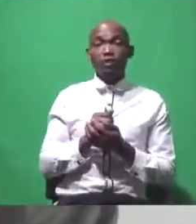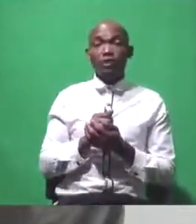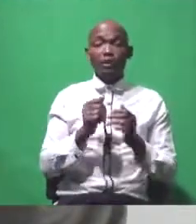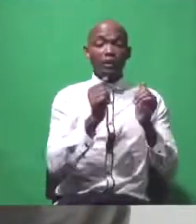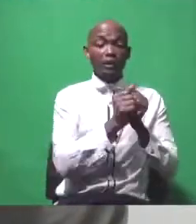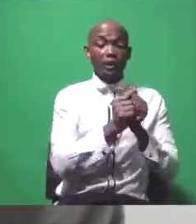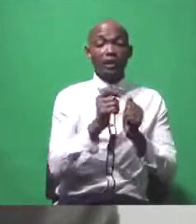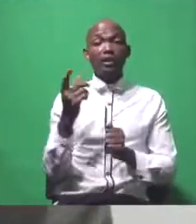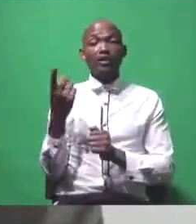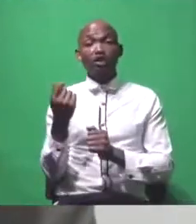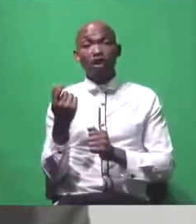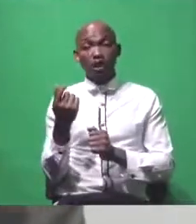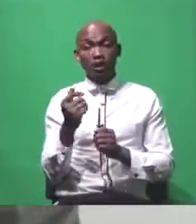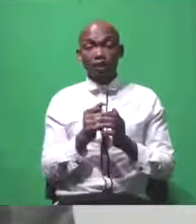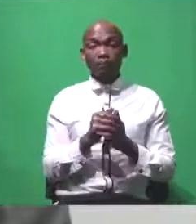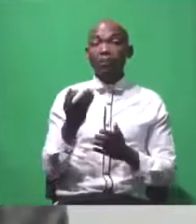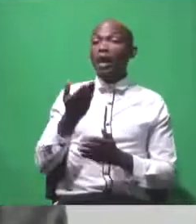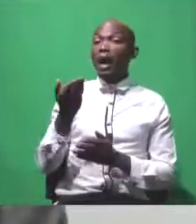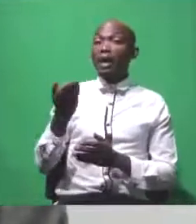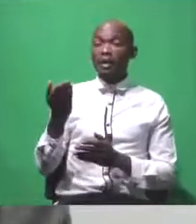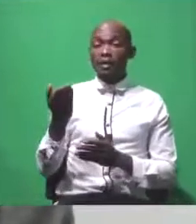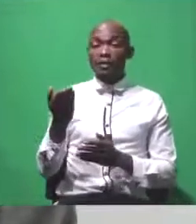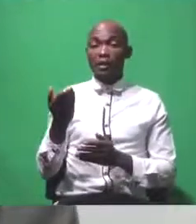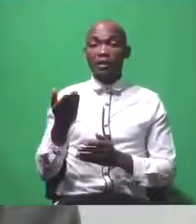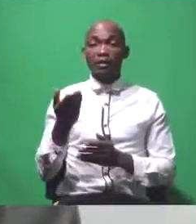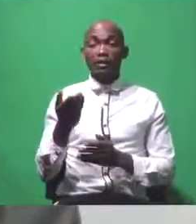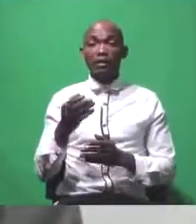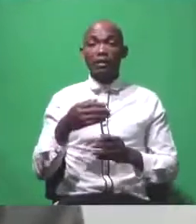10 shillings. Another one is a labor,